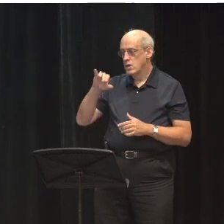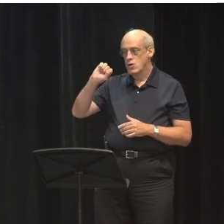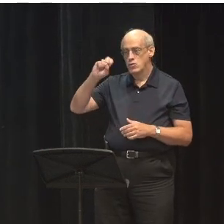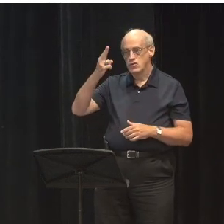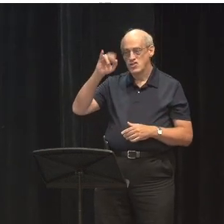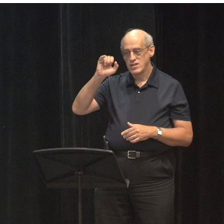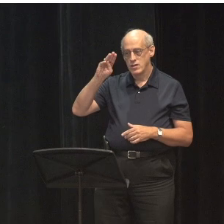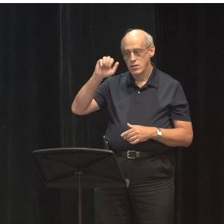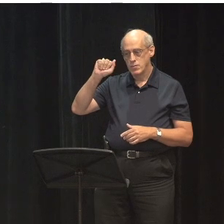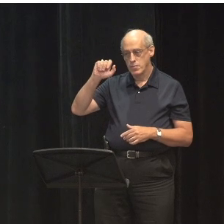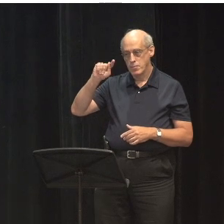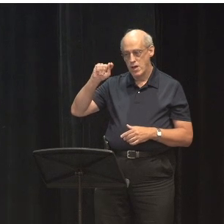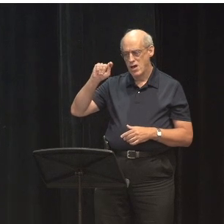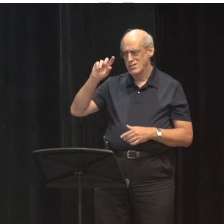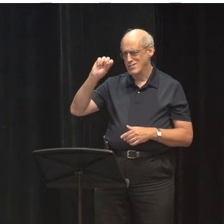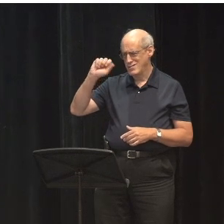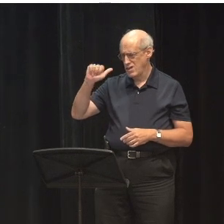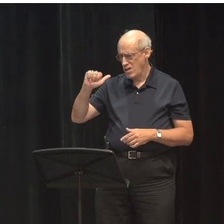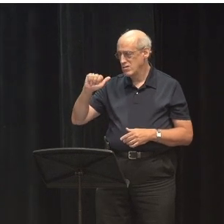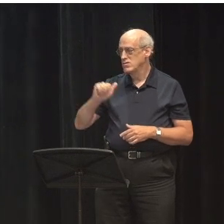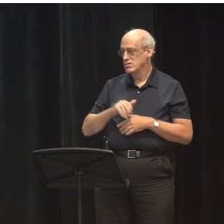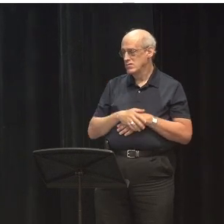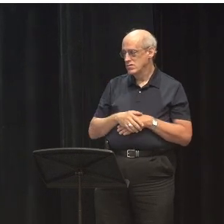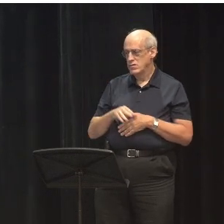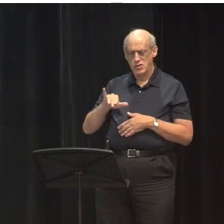Yoshimasa Sayara.